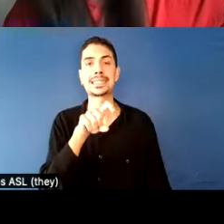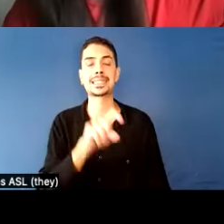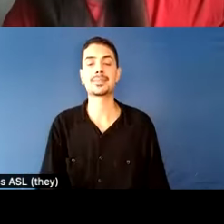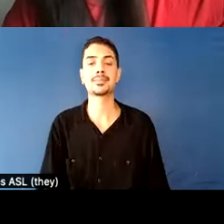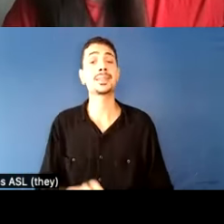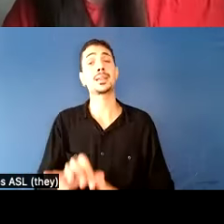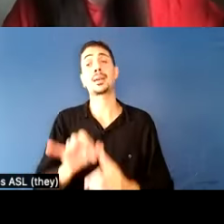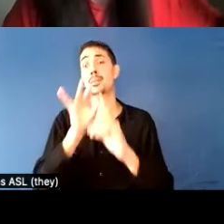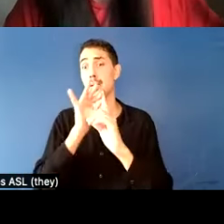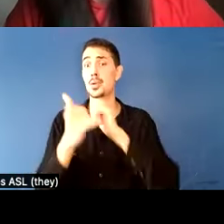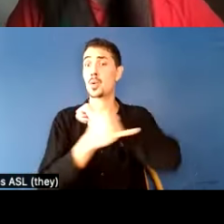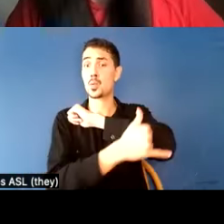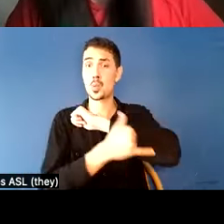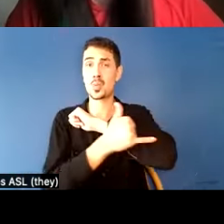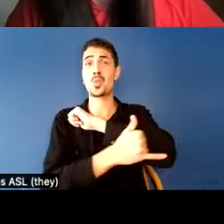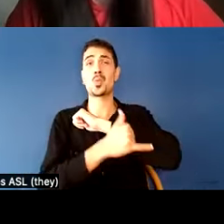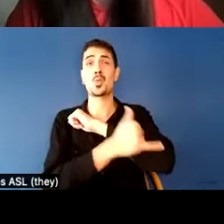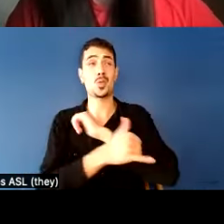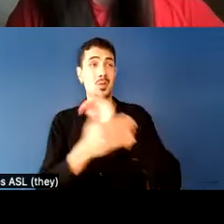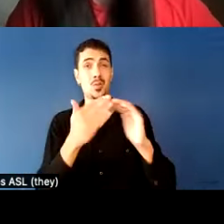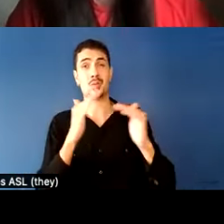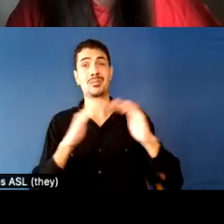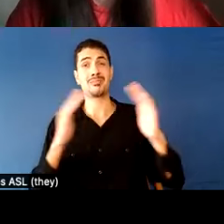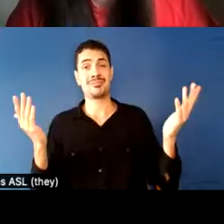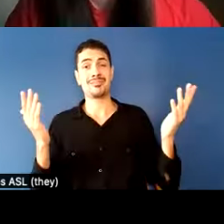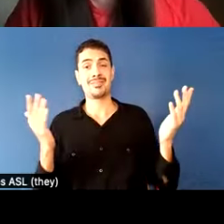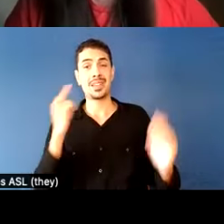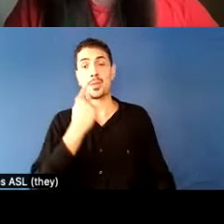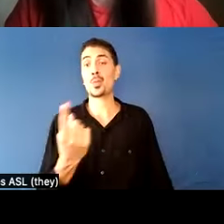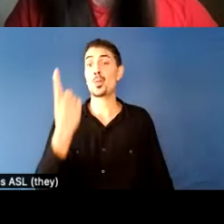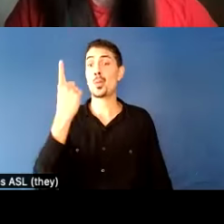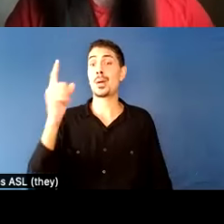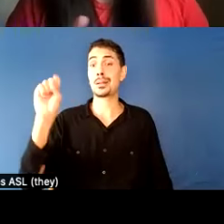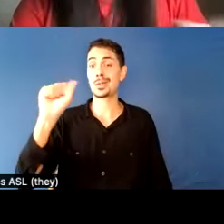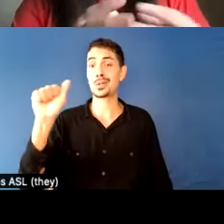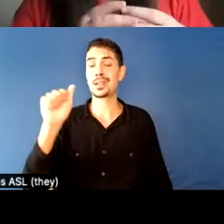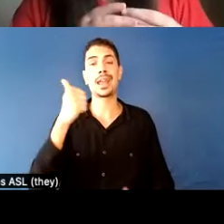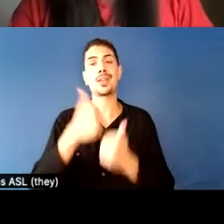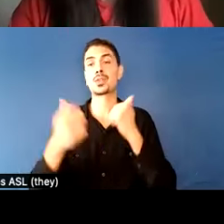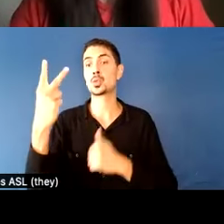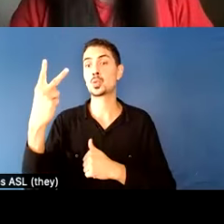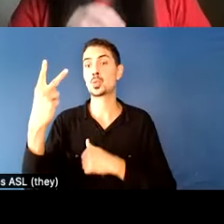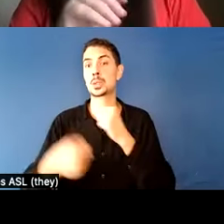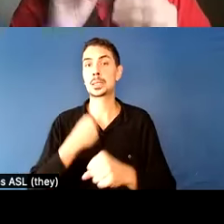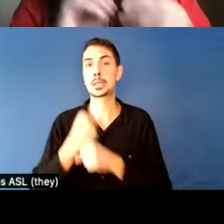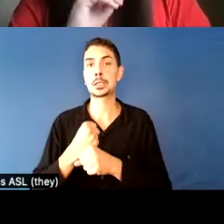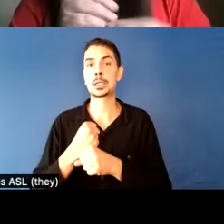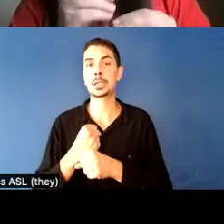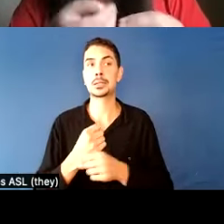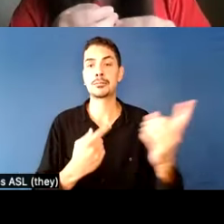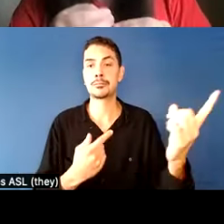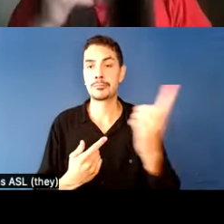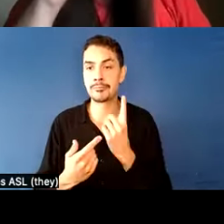communities, where they get one sexual assault coming forward, once every 2 years. And that can be really hard. And how are you still